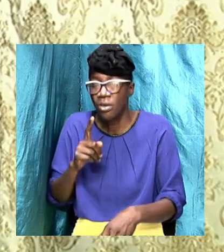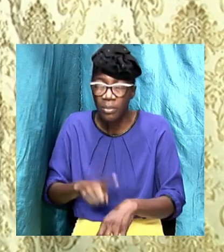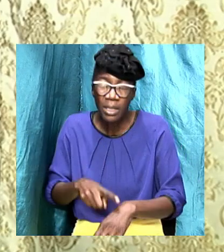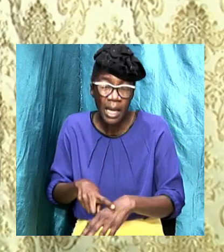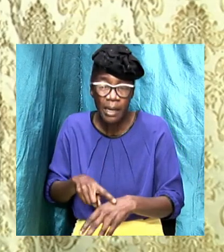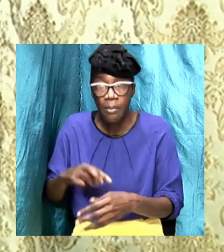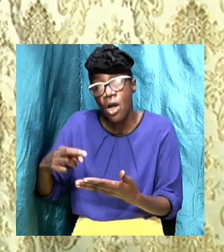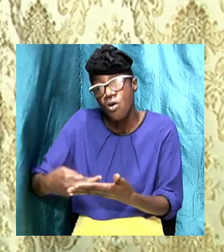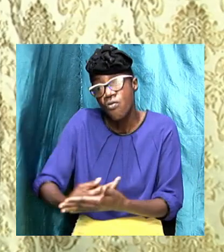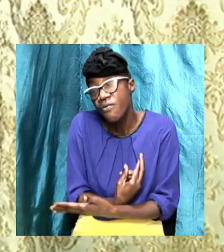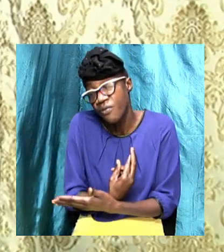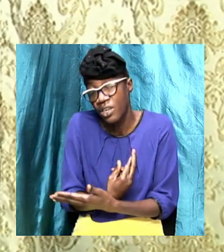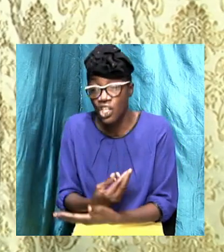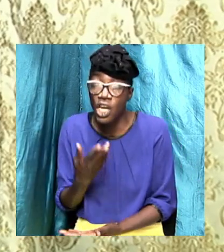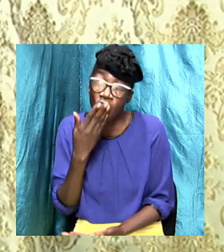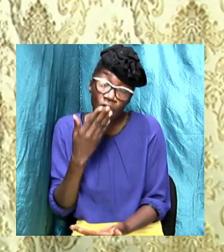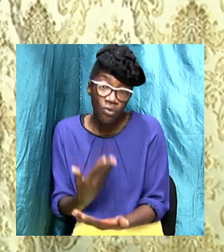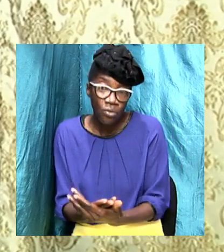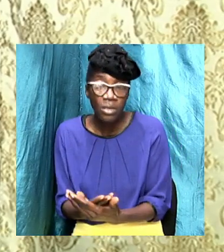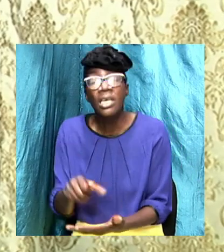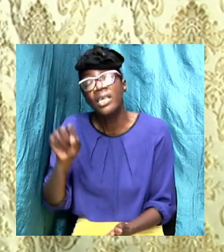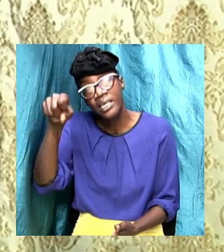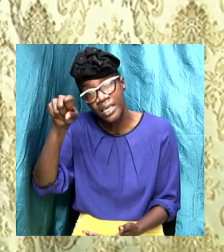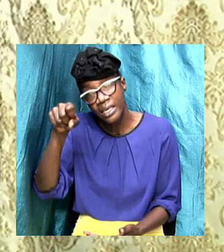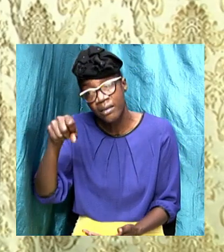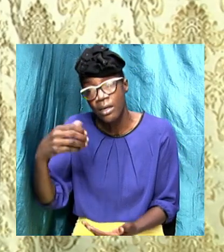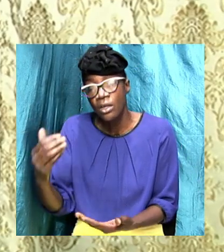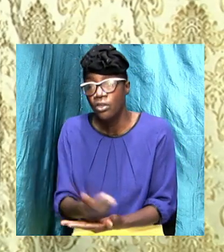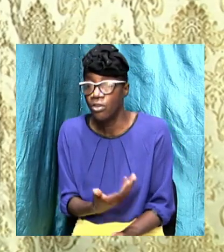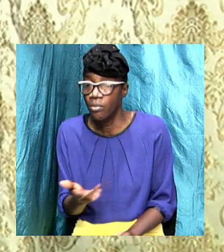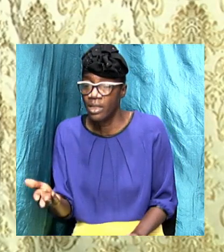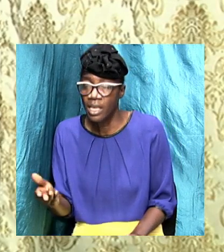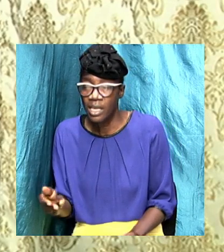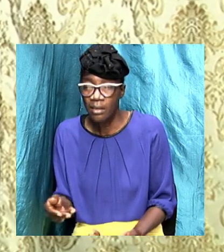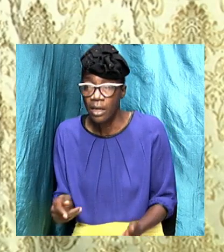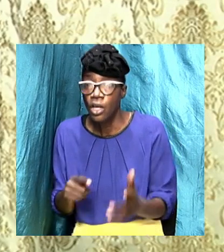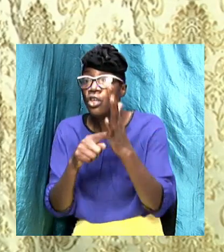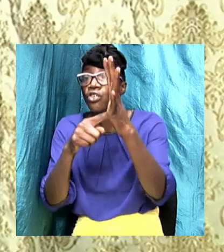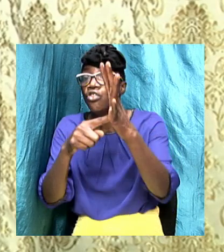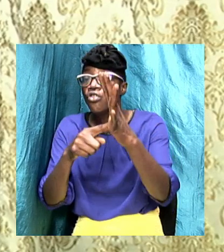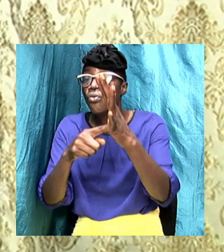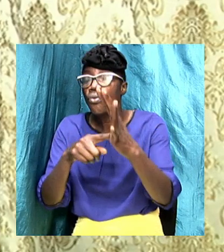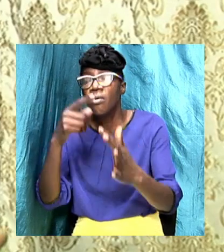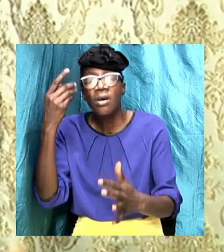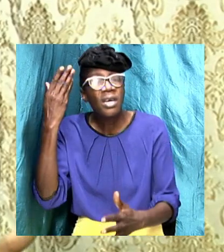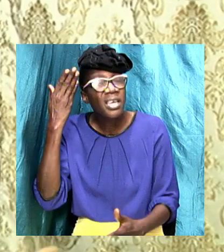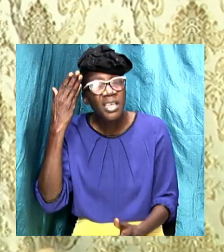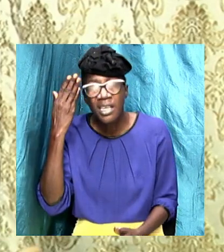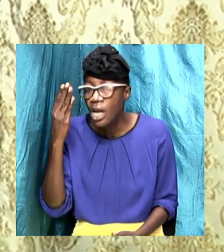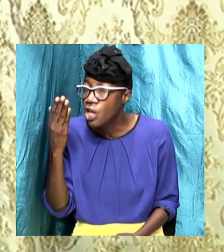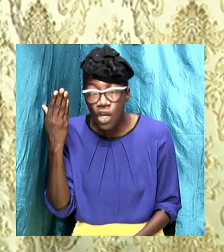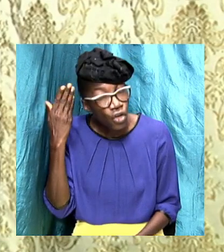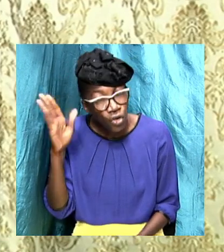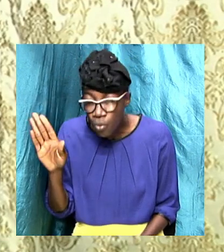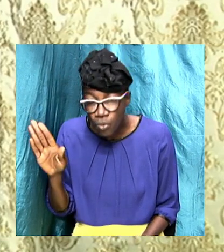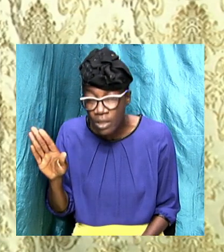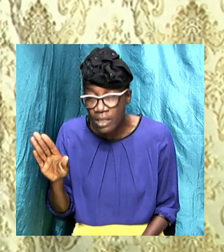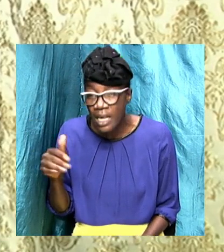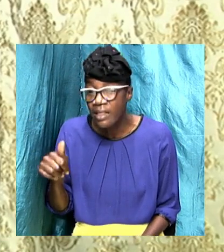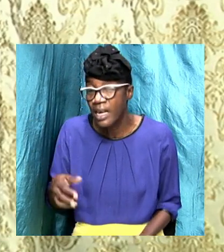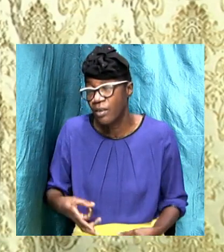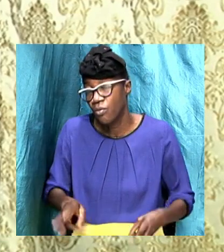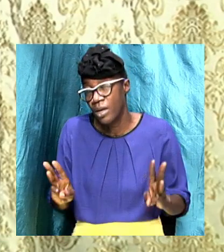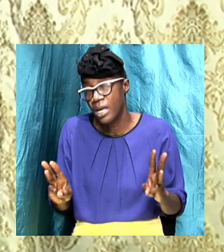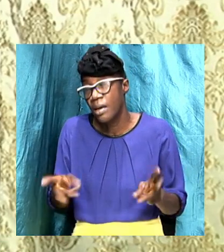refresher is good, and sometimes there are some things that we might point out that, you know, you might have not seen it that way, you know, but